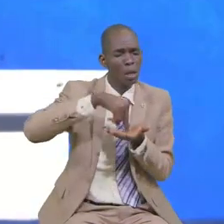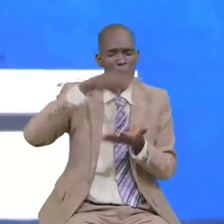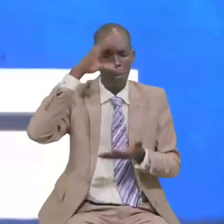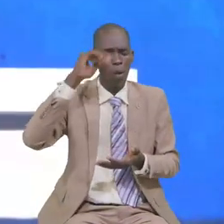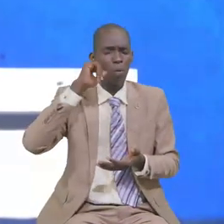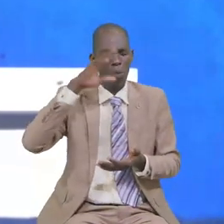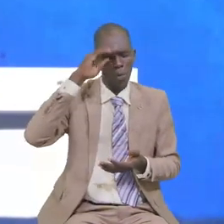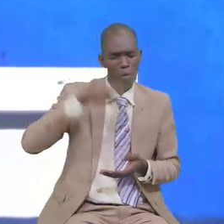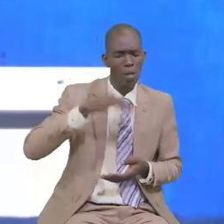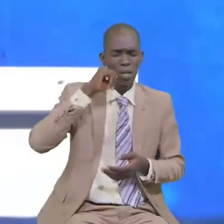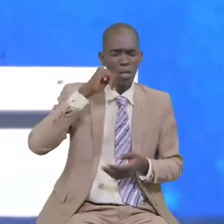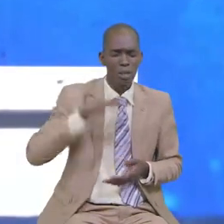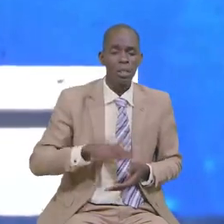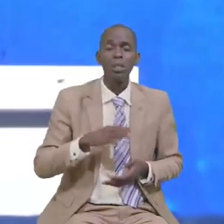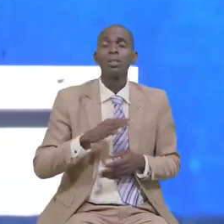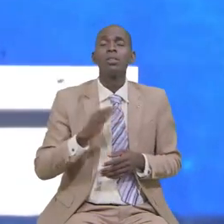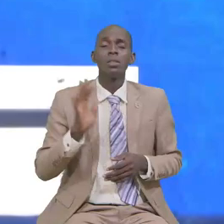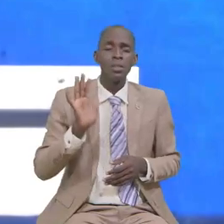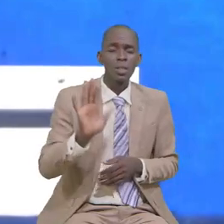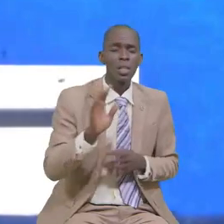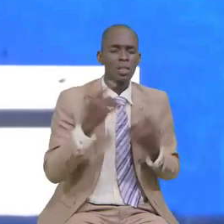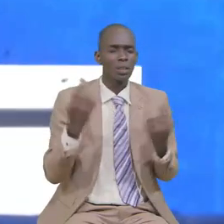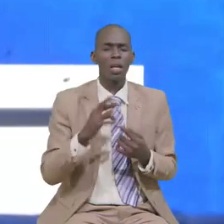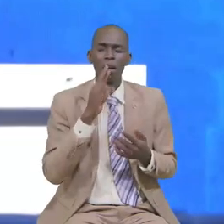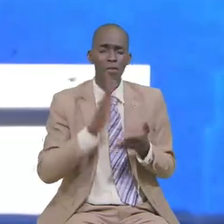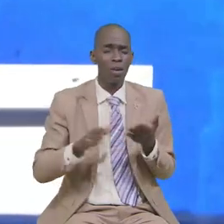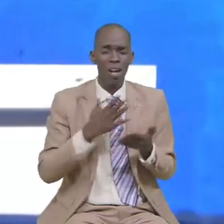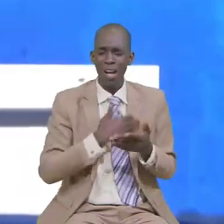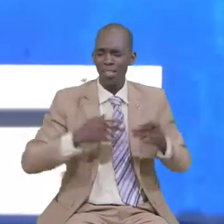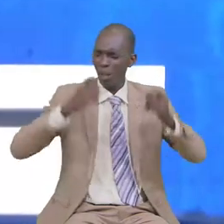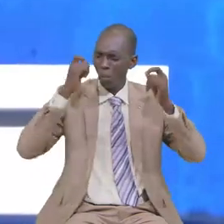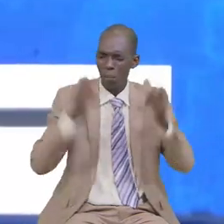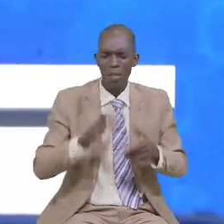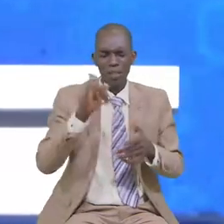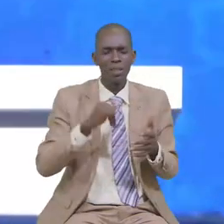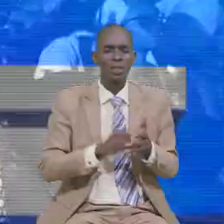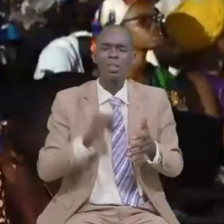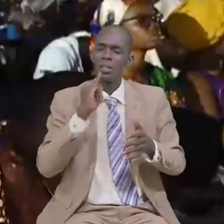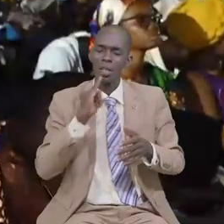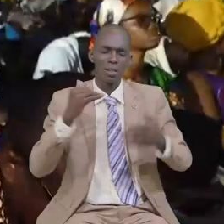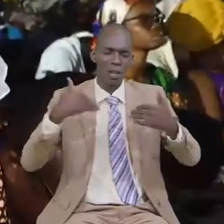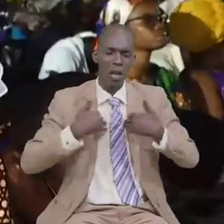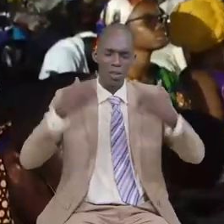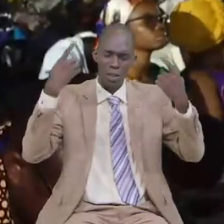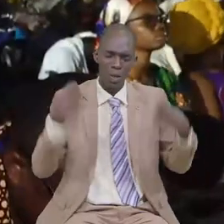girls, your sins are forgiven. And immediately, it is done already.